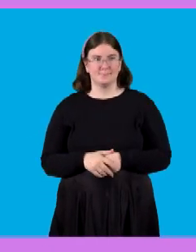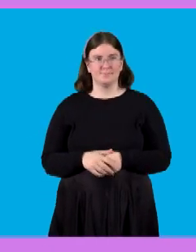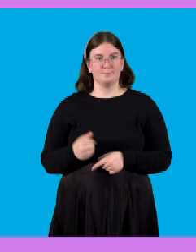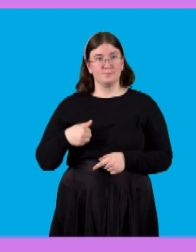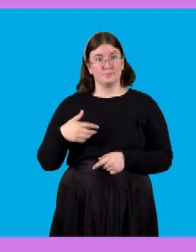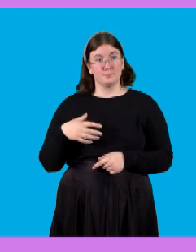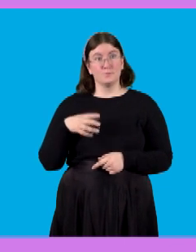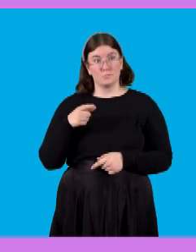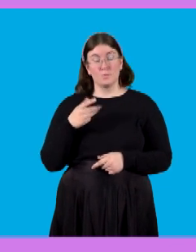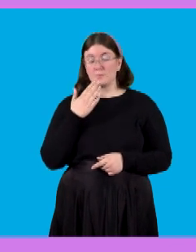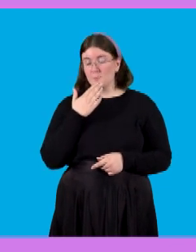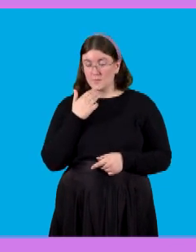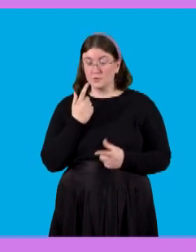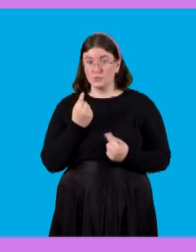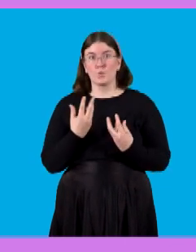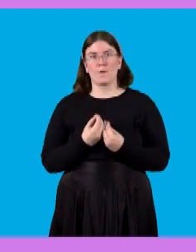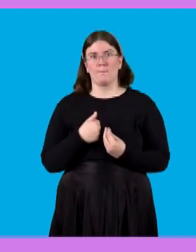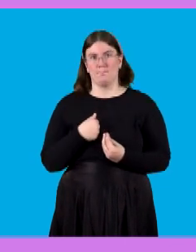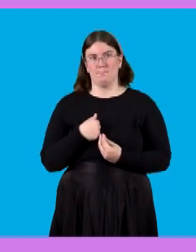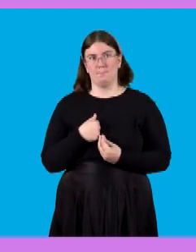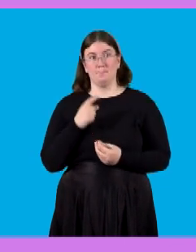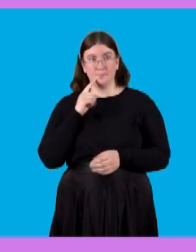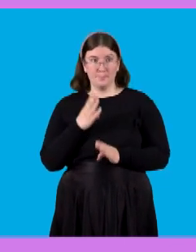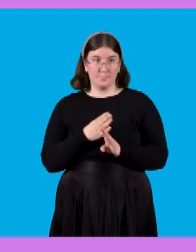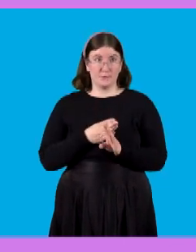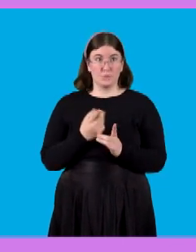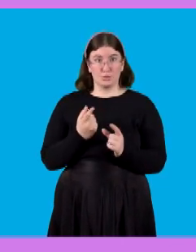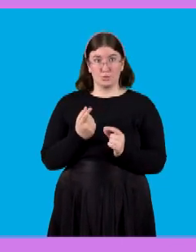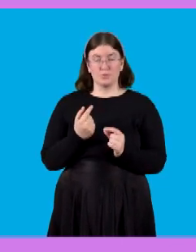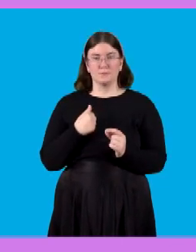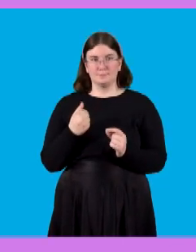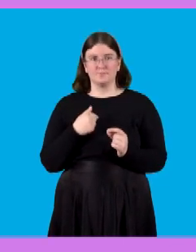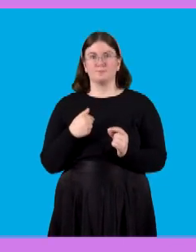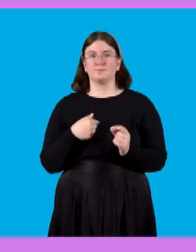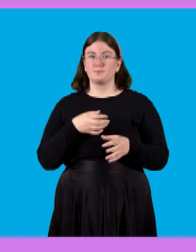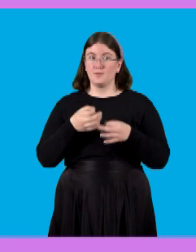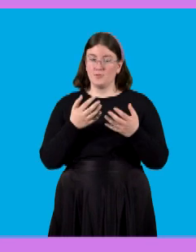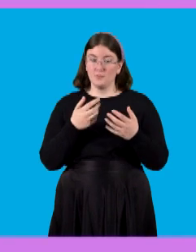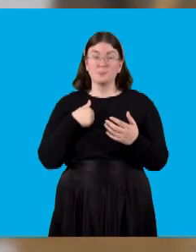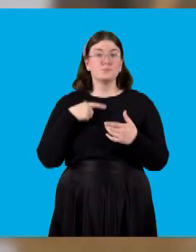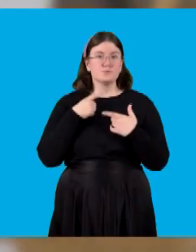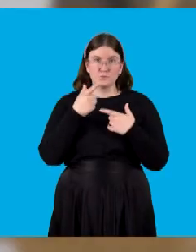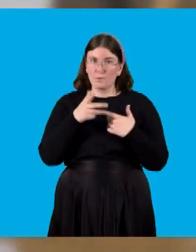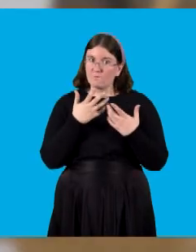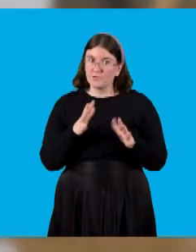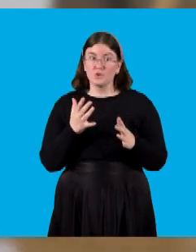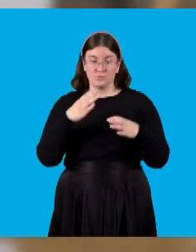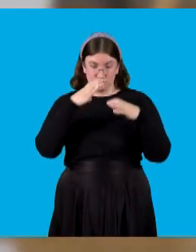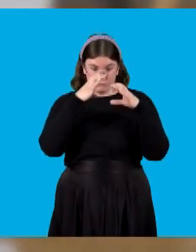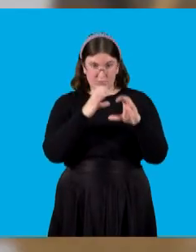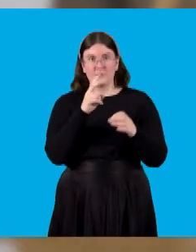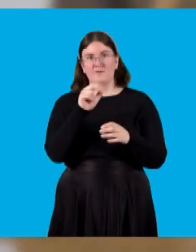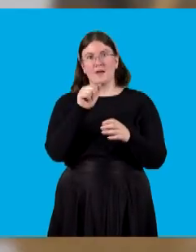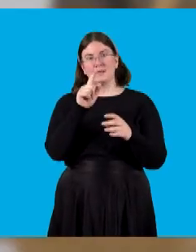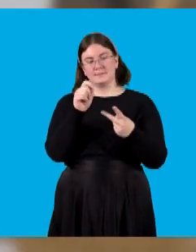okay? And I want you to work with me. But before we do that, this is the outline. As I've indicated, the focus of today's lesson is value